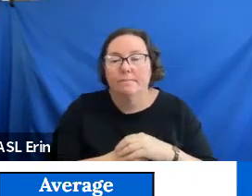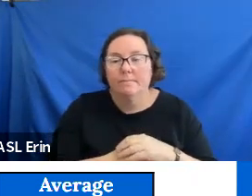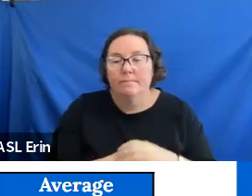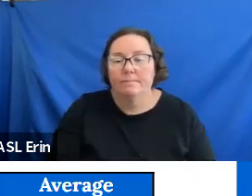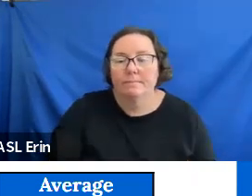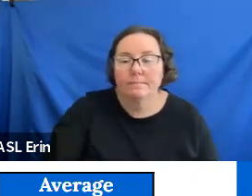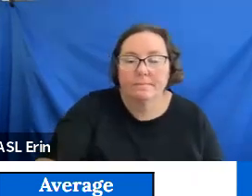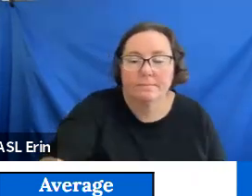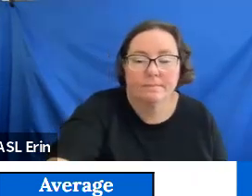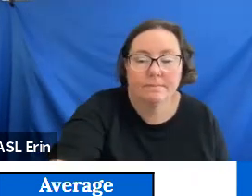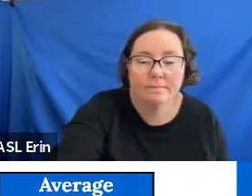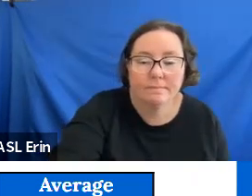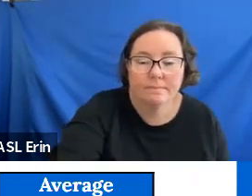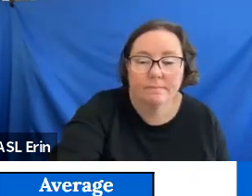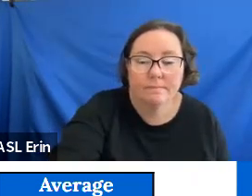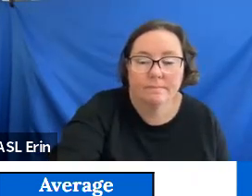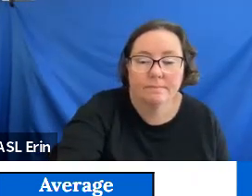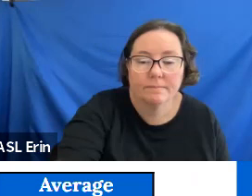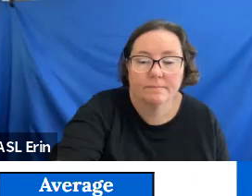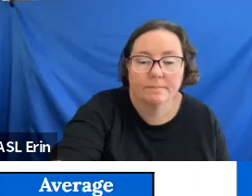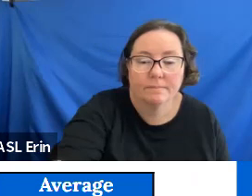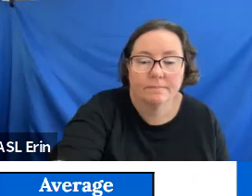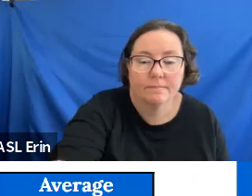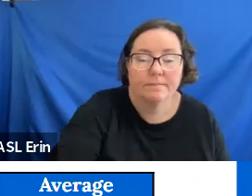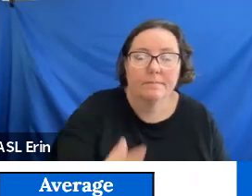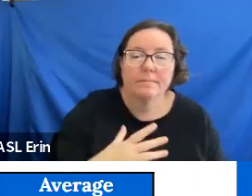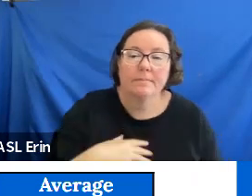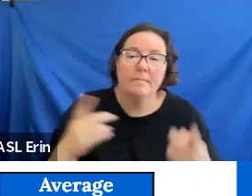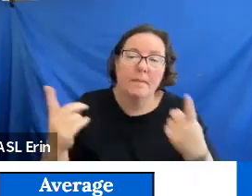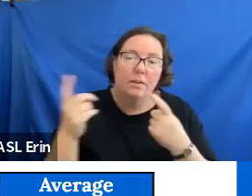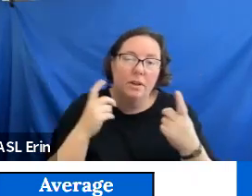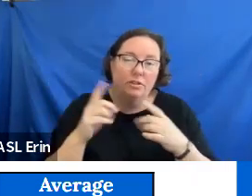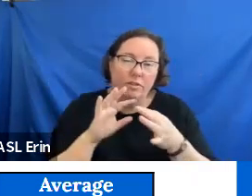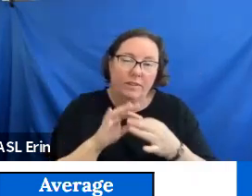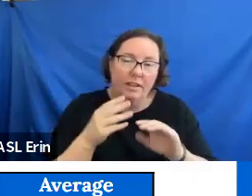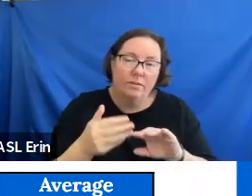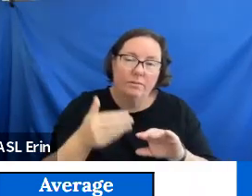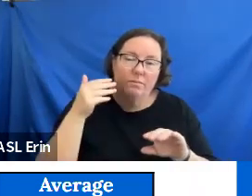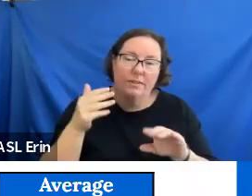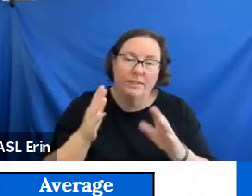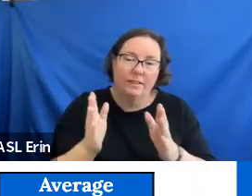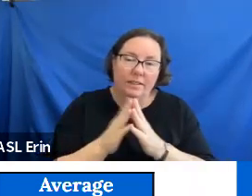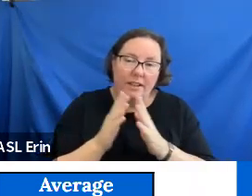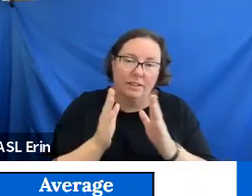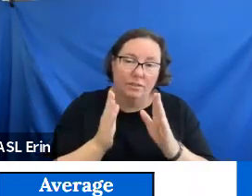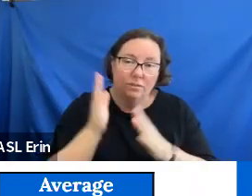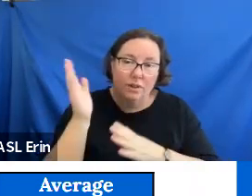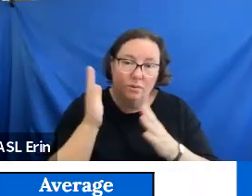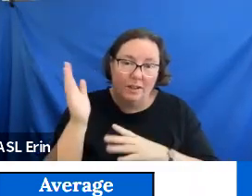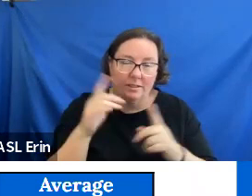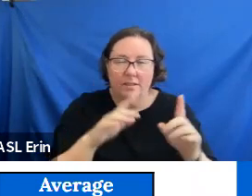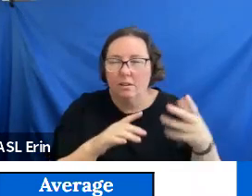My questions have to do with previously raised requests. One is.